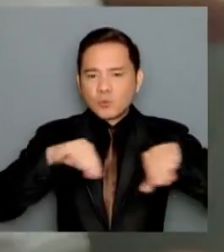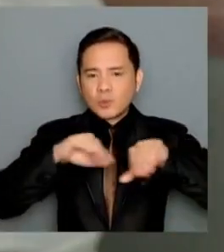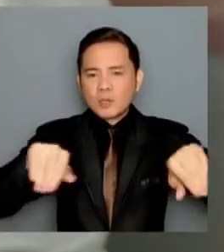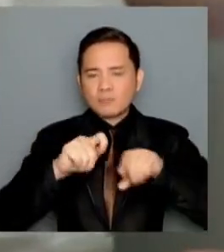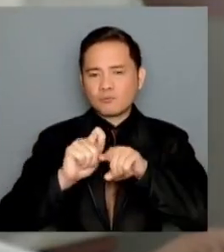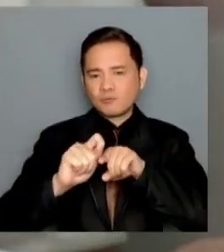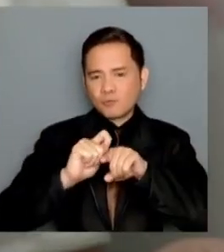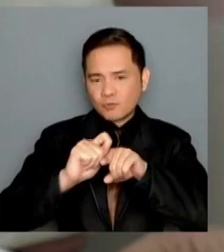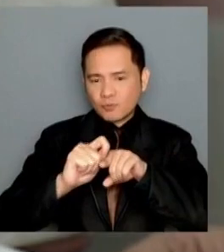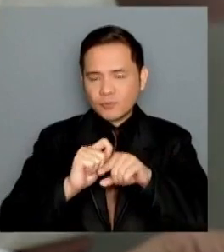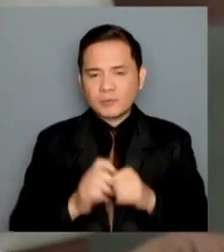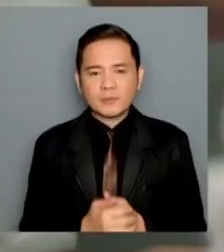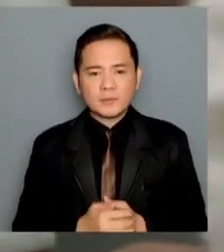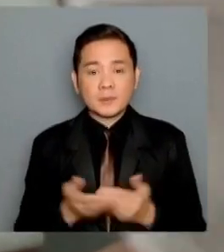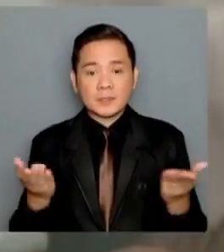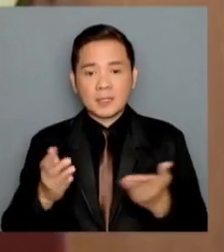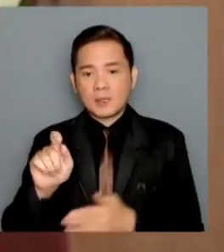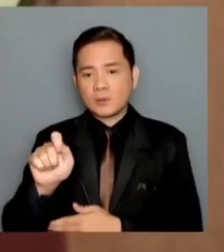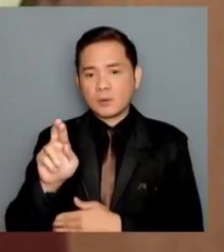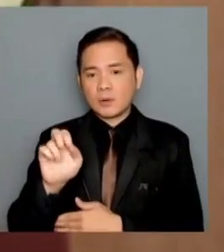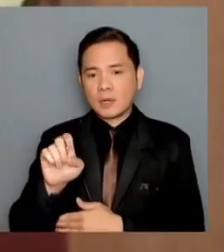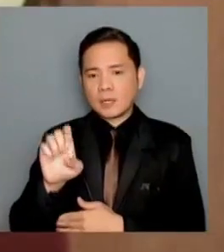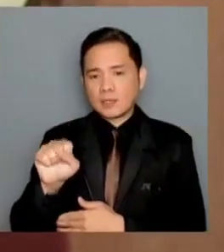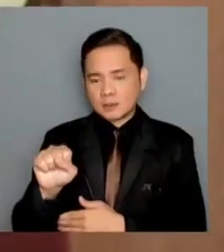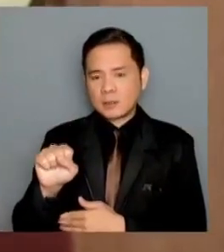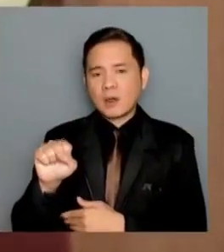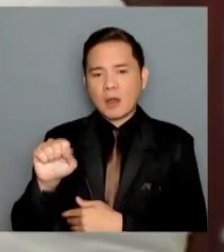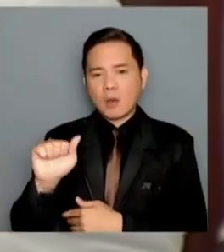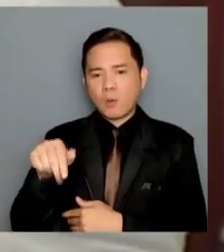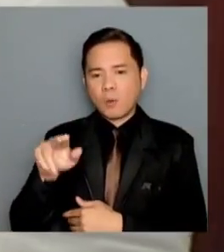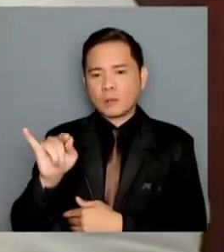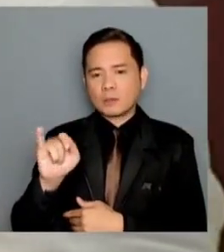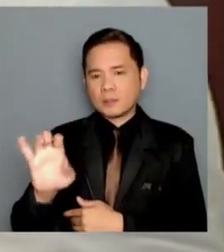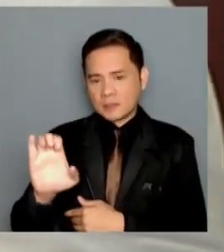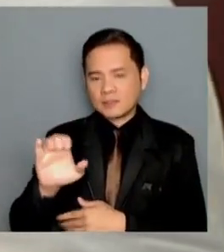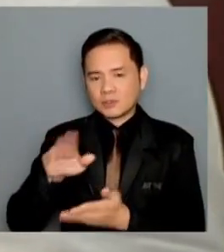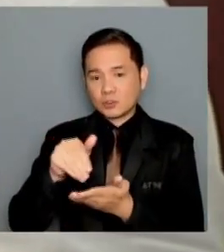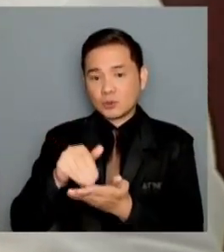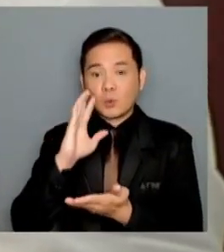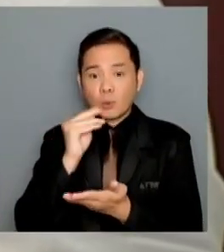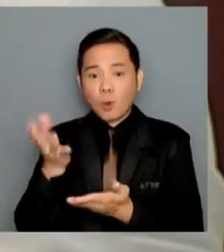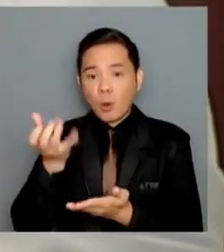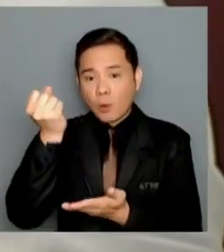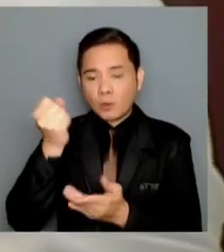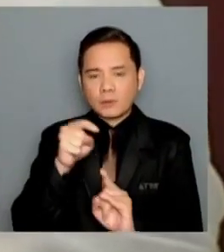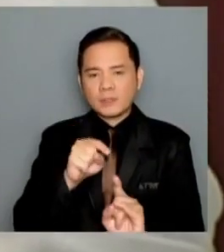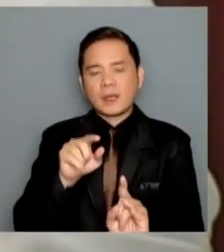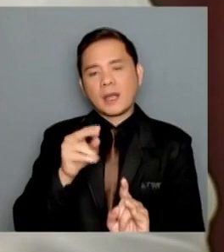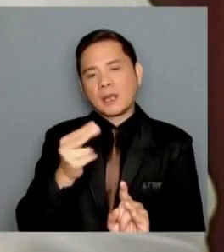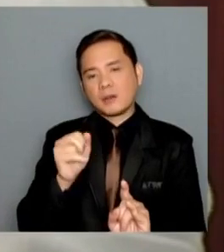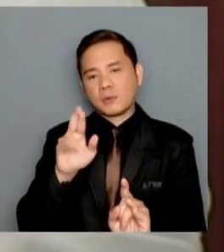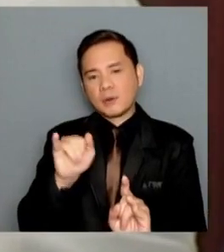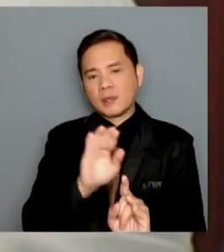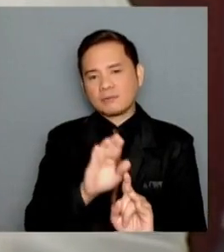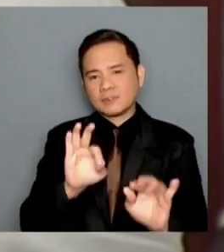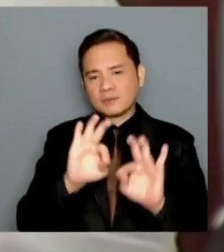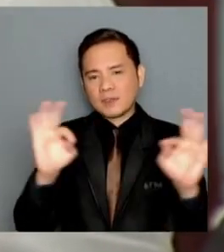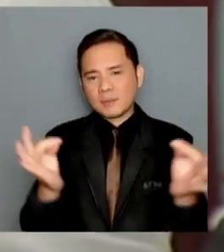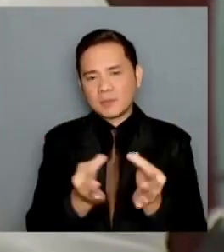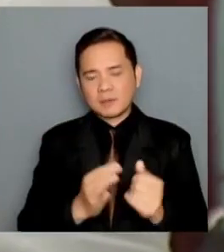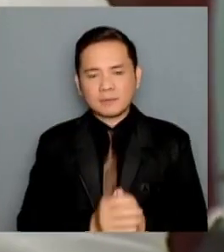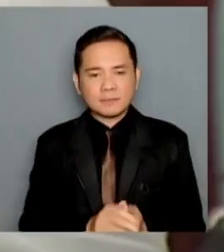the Trace Aquatic Center, a business allegedly owned and controlled by Genuino and his family. In his defense, through